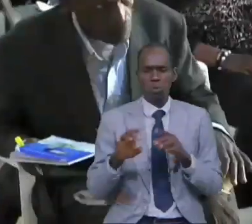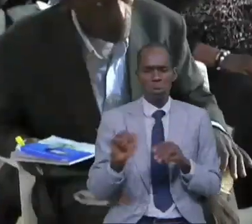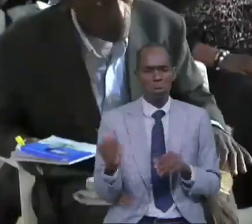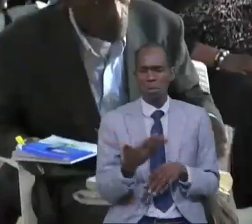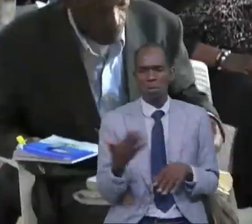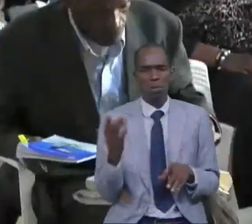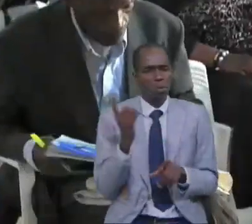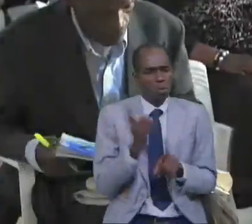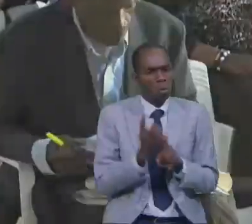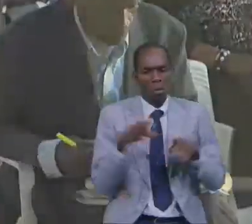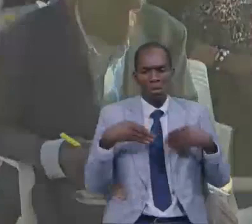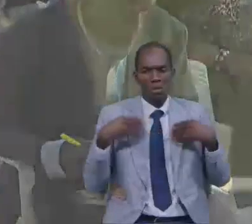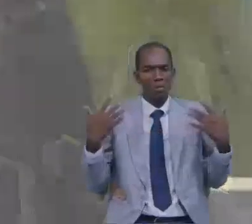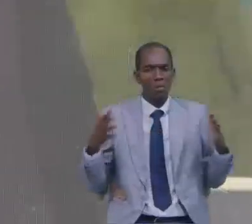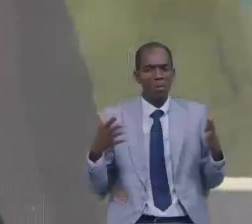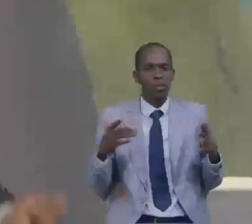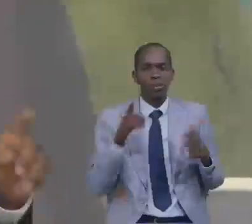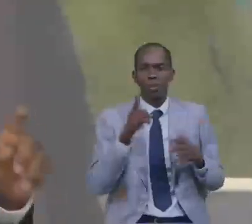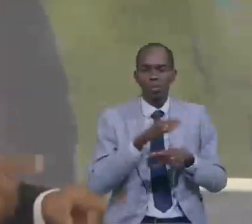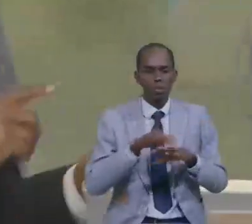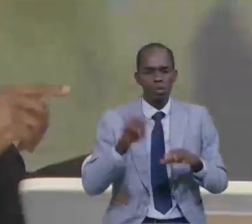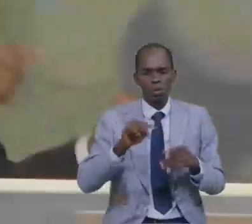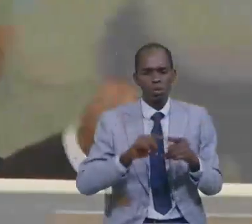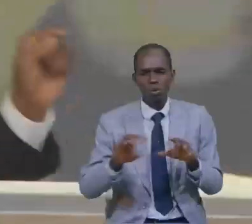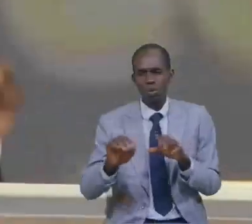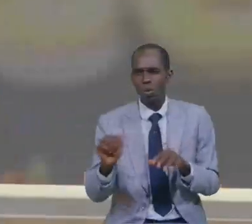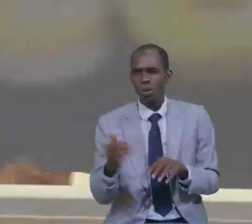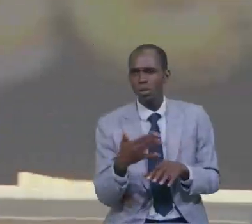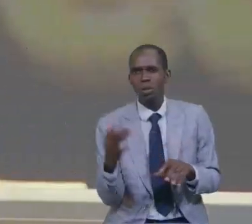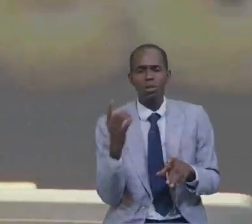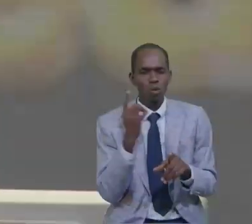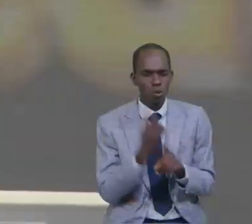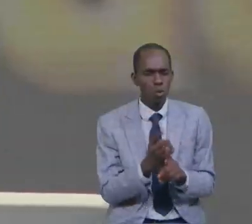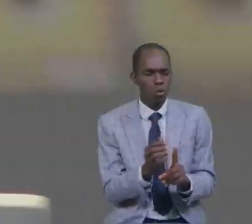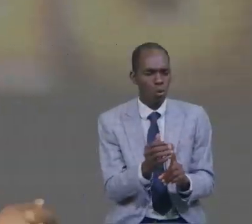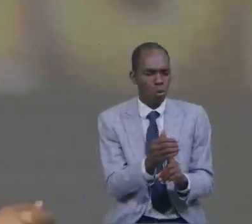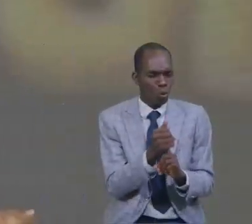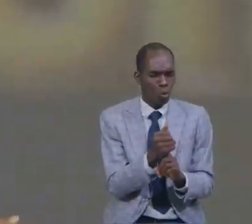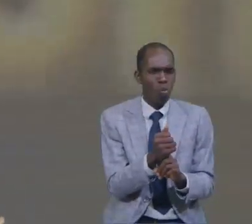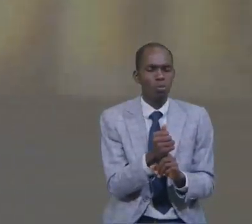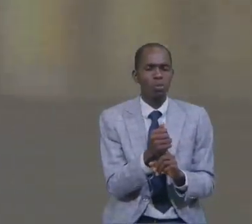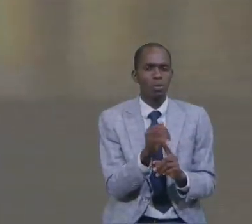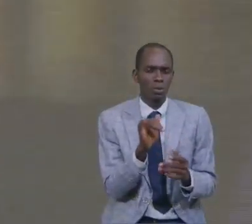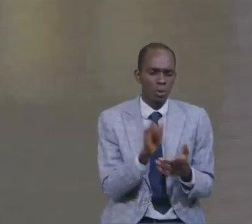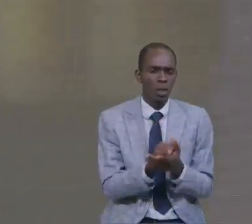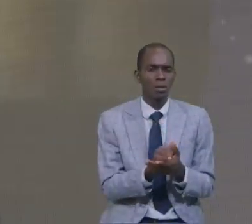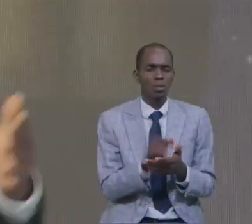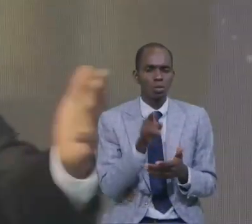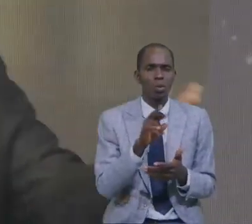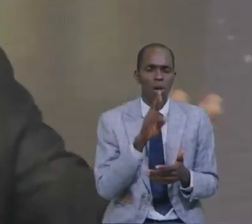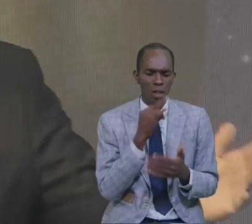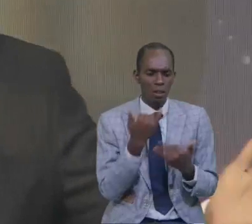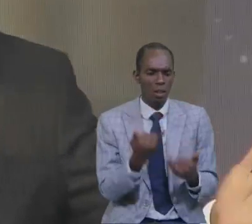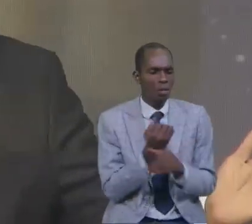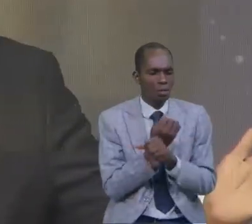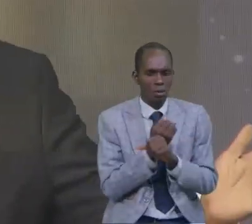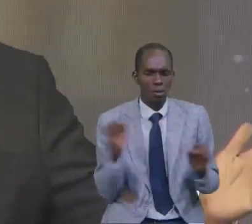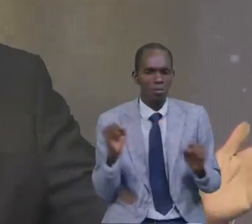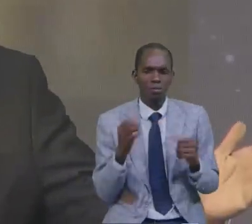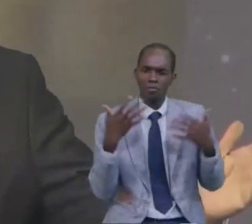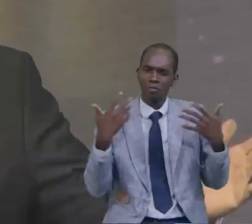Just confess that you are saved. What must I do? You